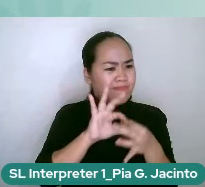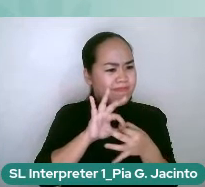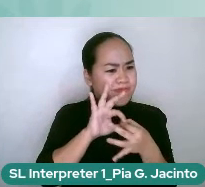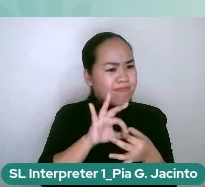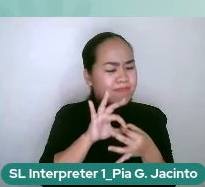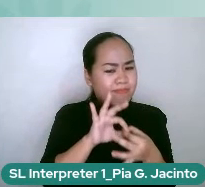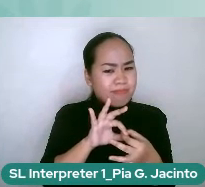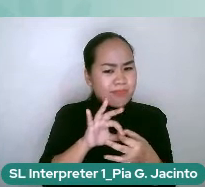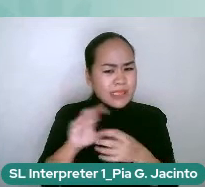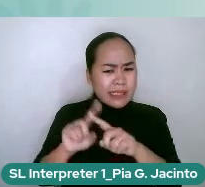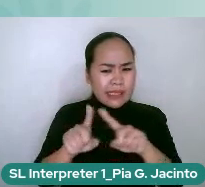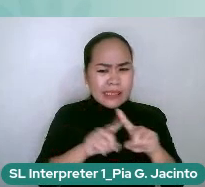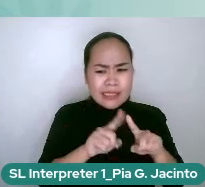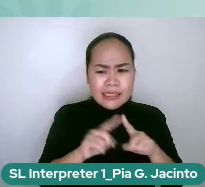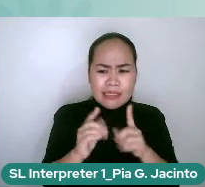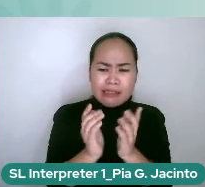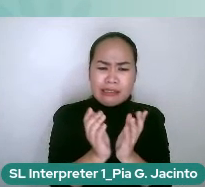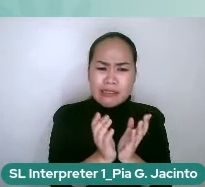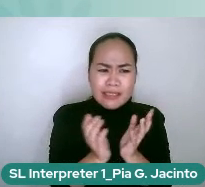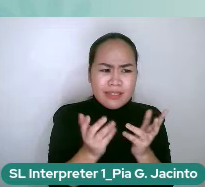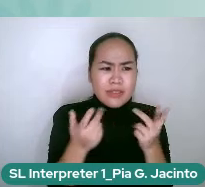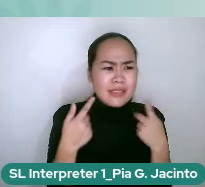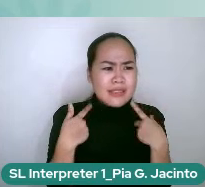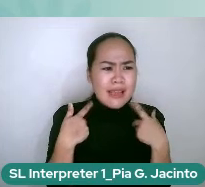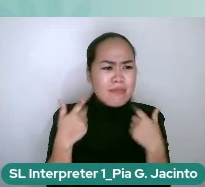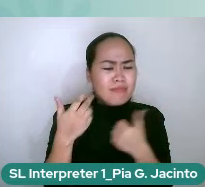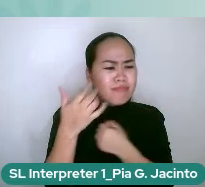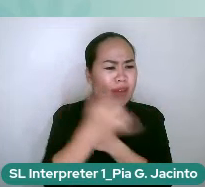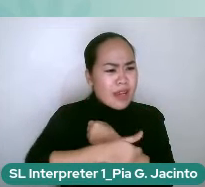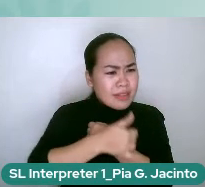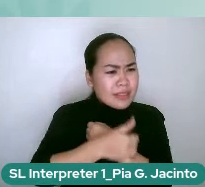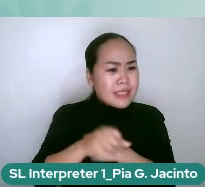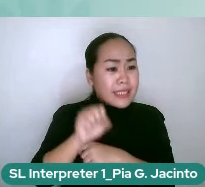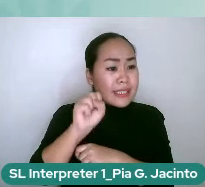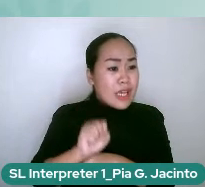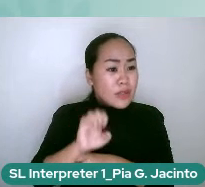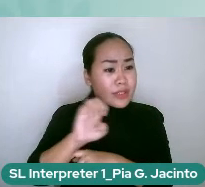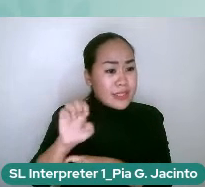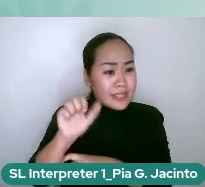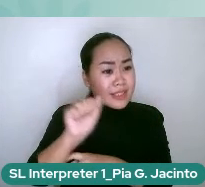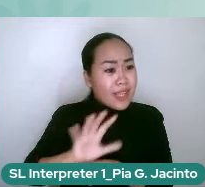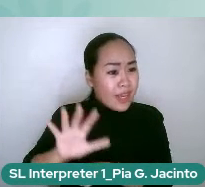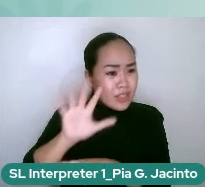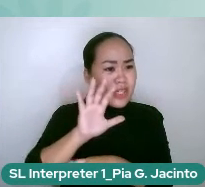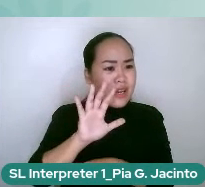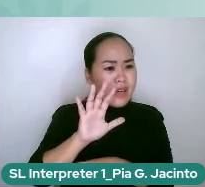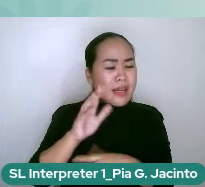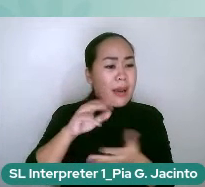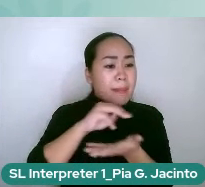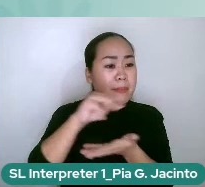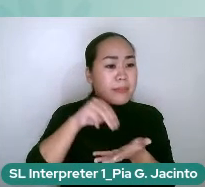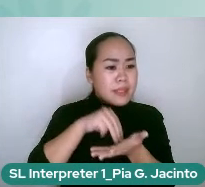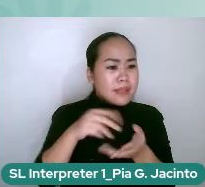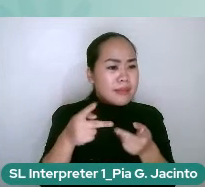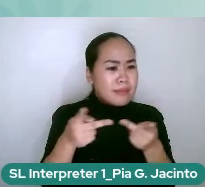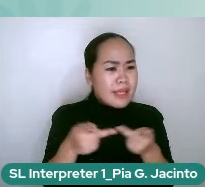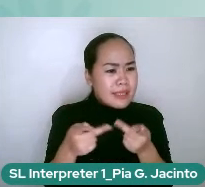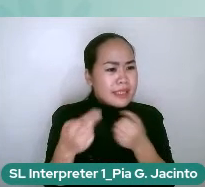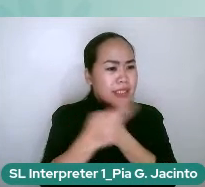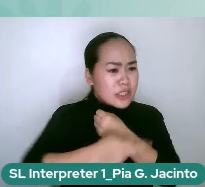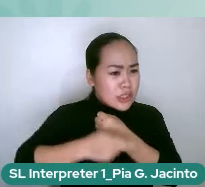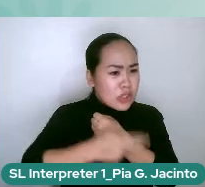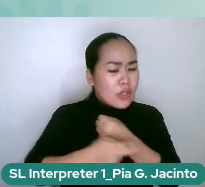against other countries in Southeast Asia, the Philippines ranks in the middle region, affecting nearly 50,000 new cases each